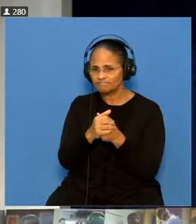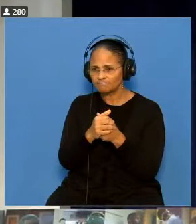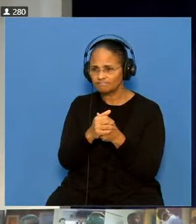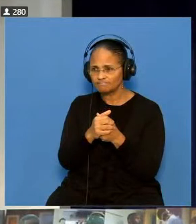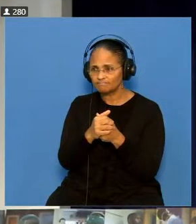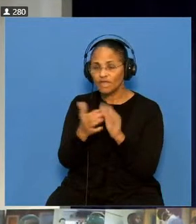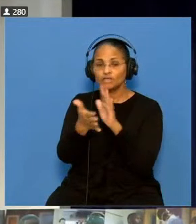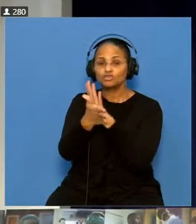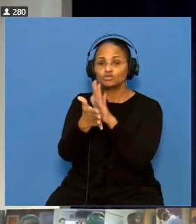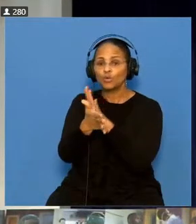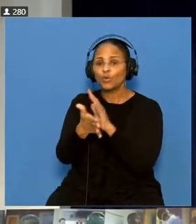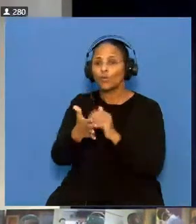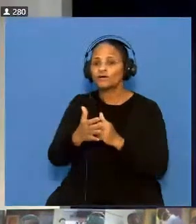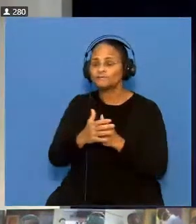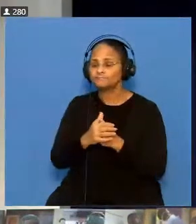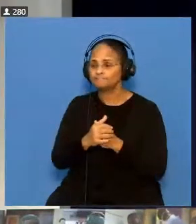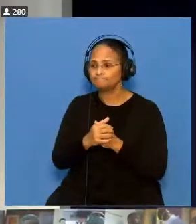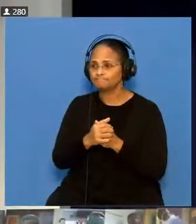Schooling.